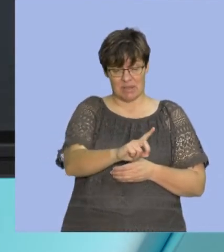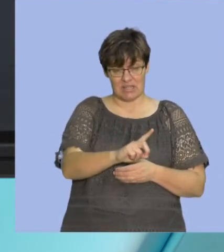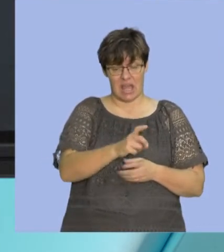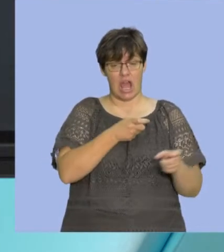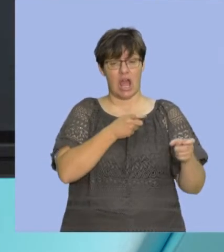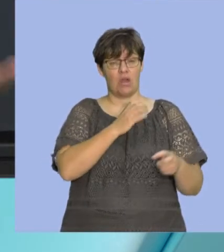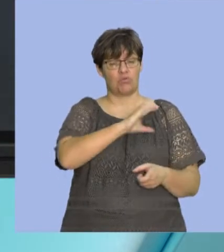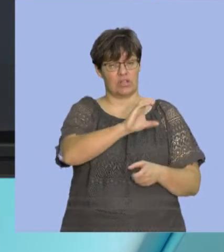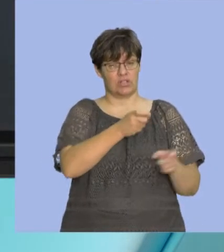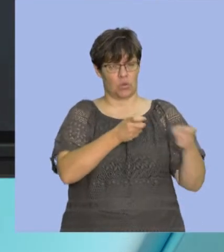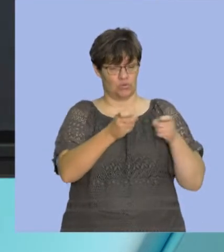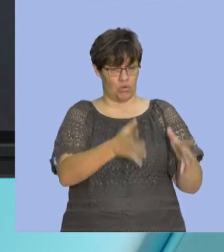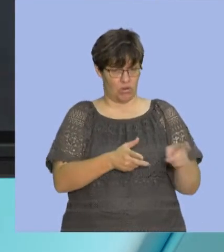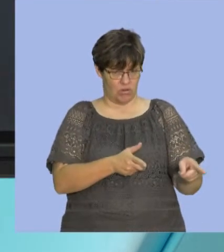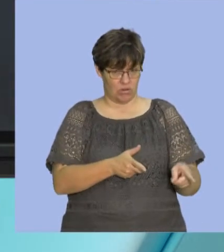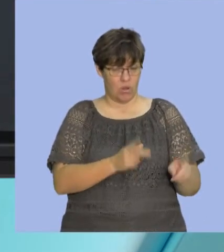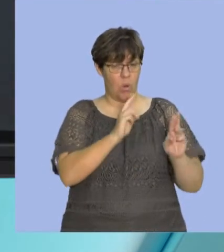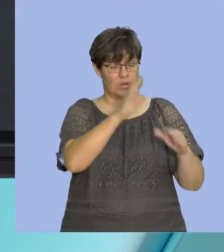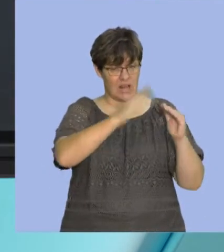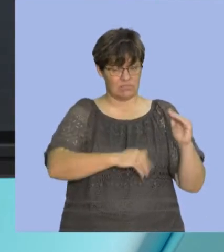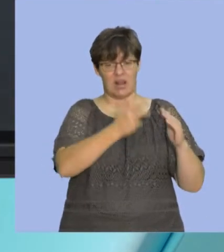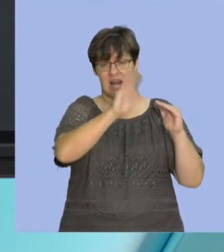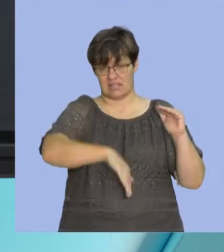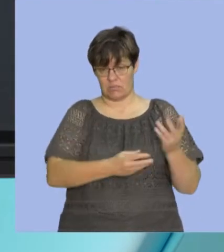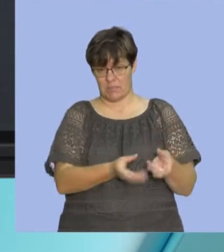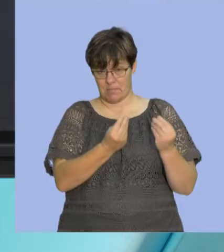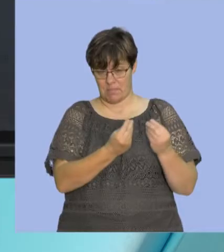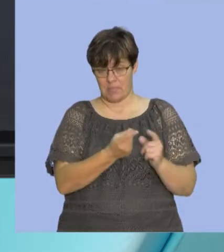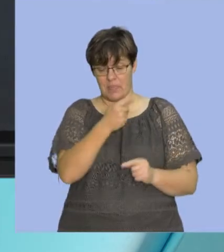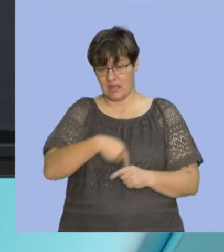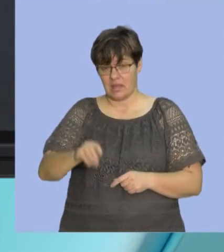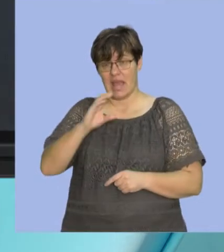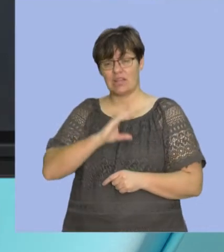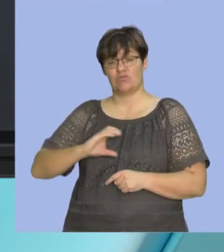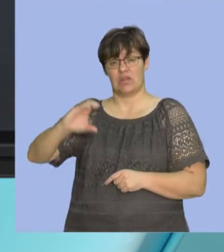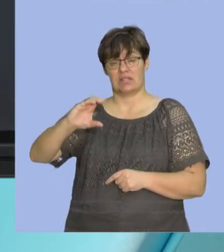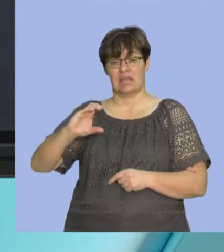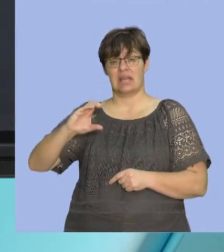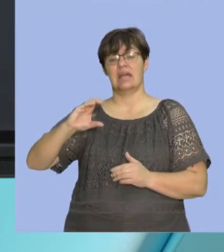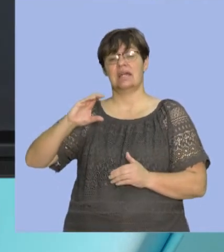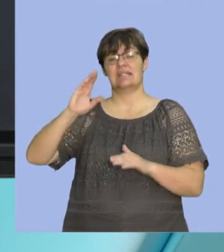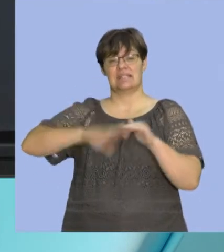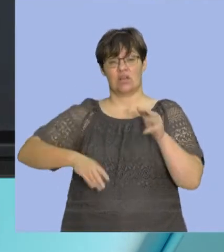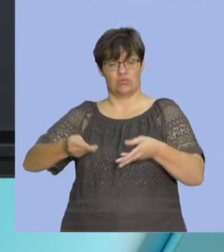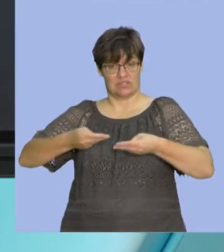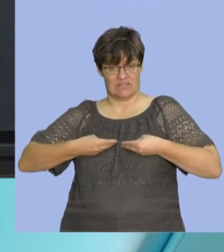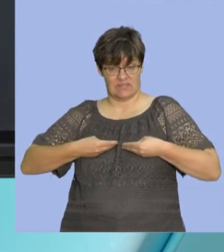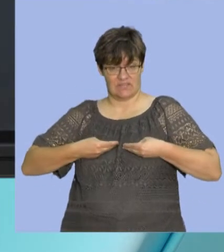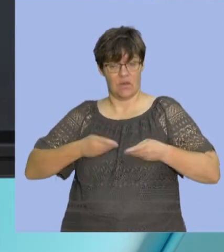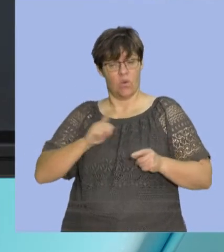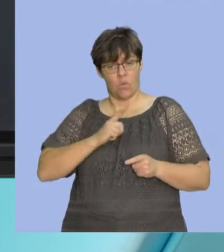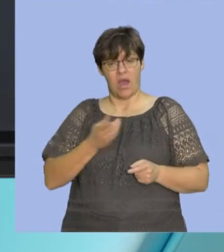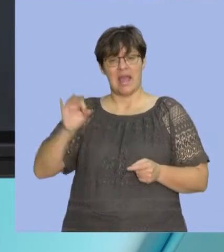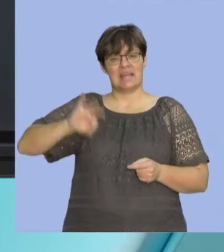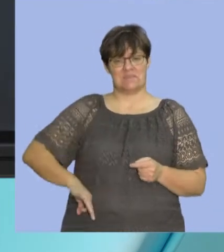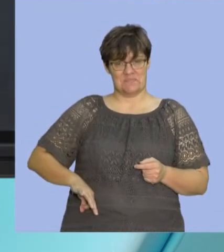to reduce it. You owe them less. You are receiving a discount. And you're crediting discount received because it's an income